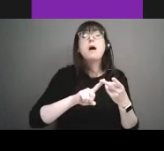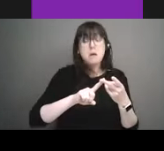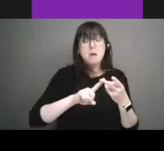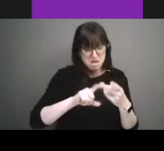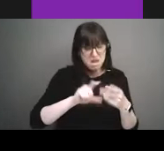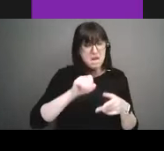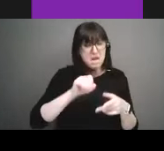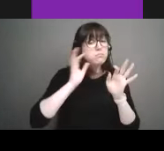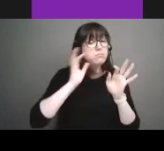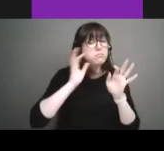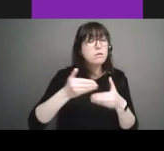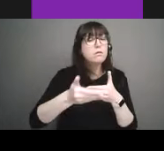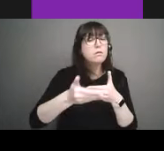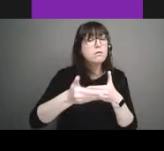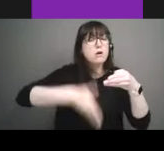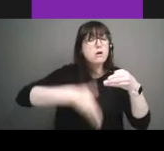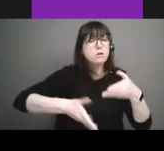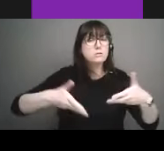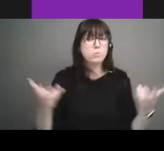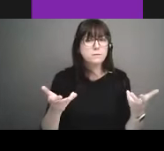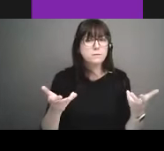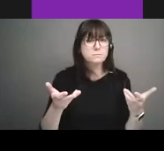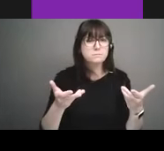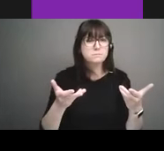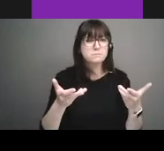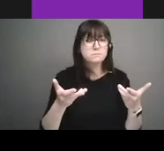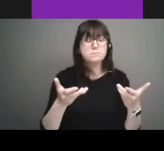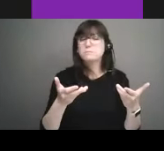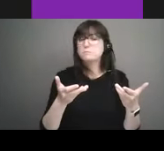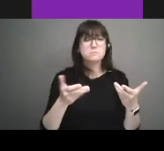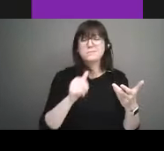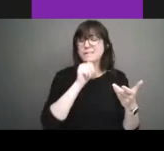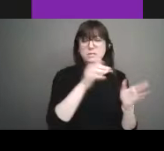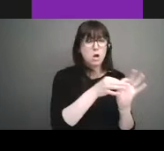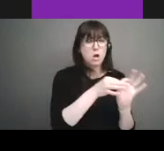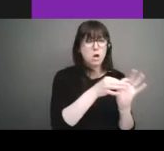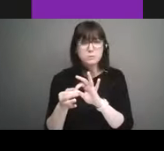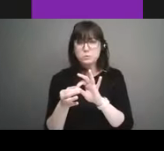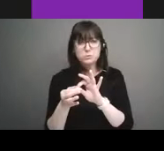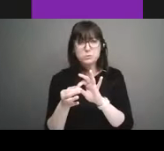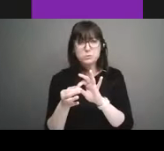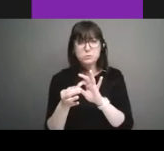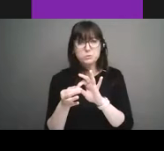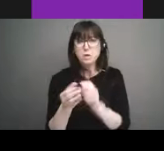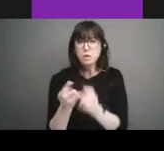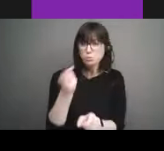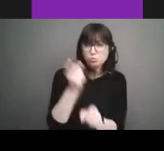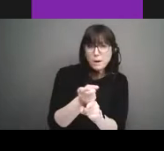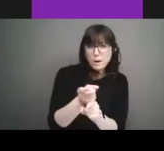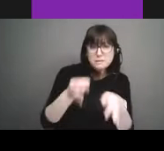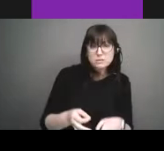that decision. Importantly, capacity is not equated with the standard of correctness